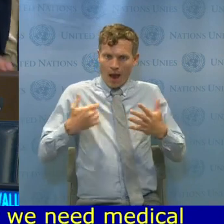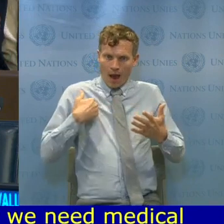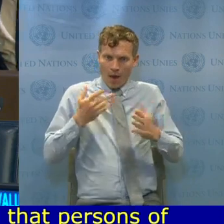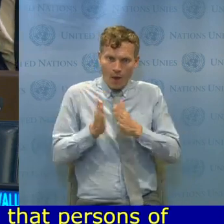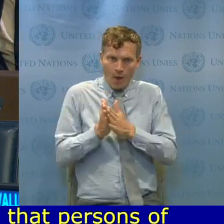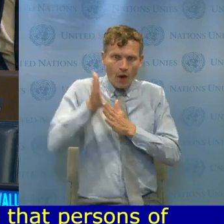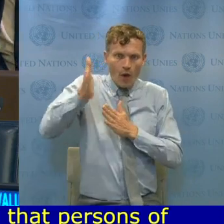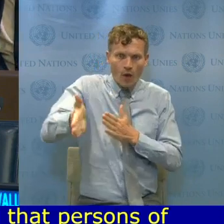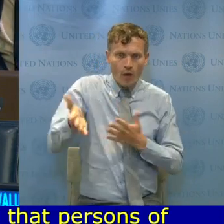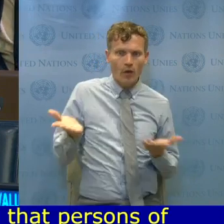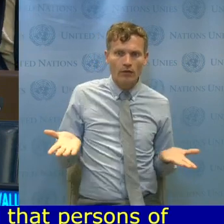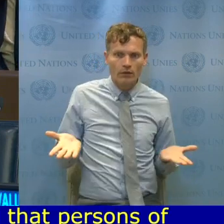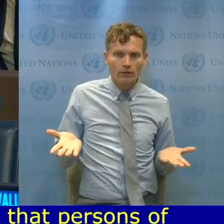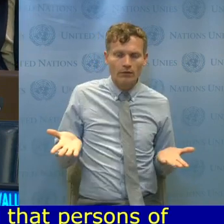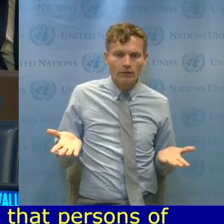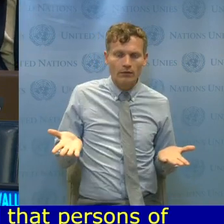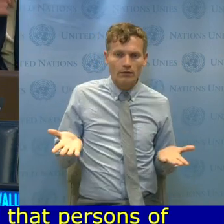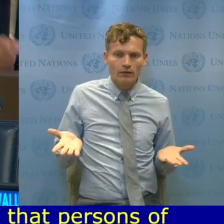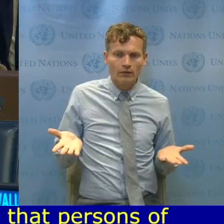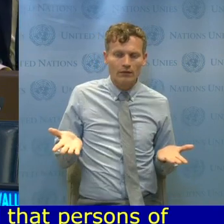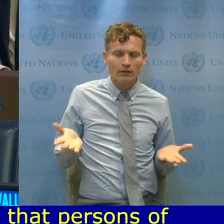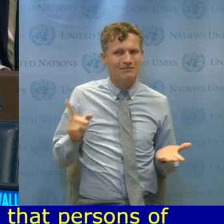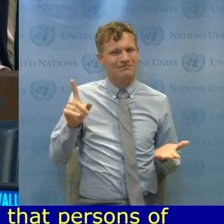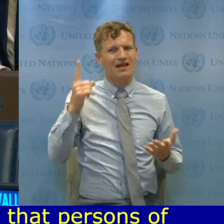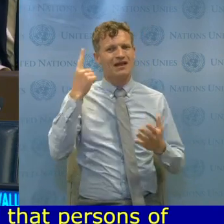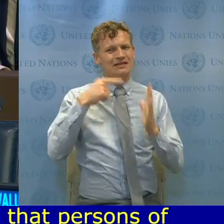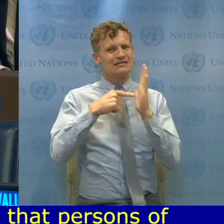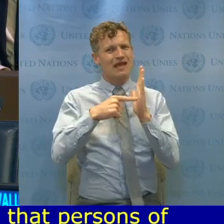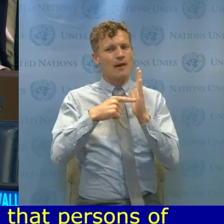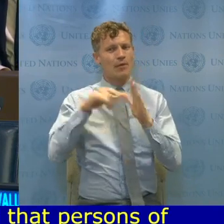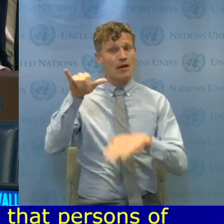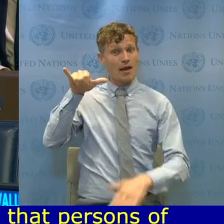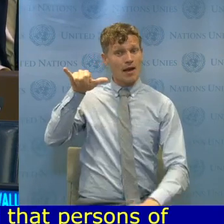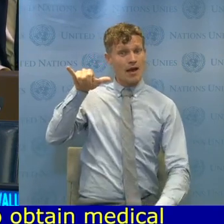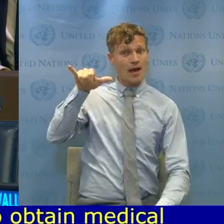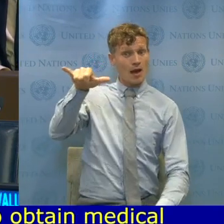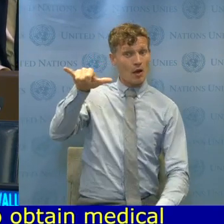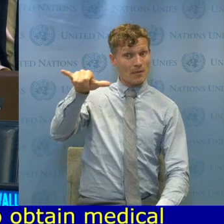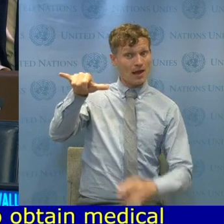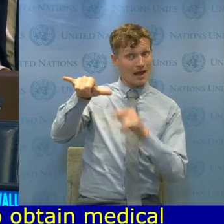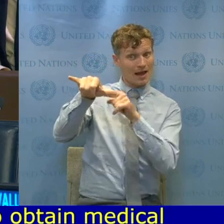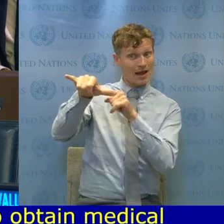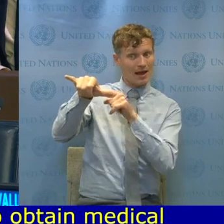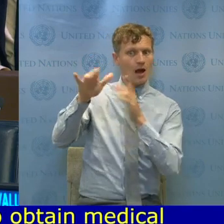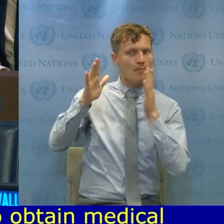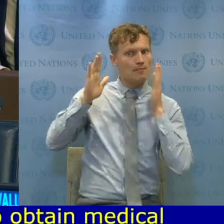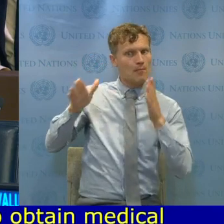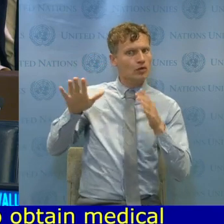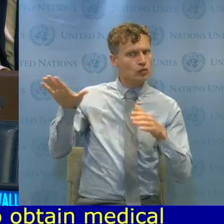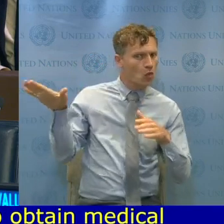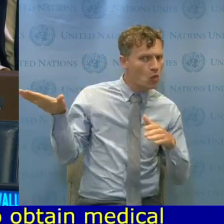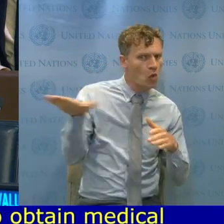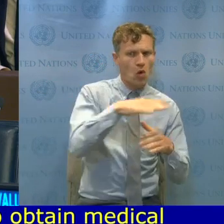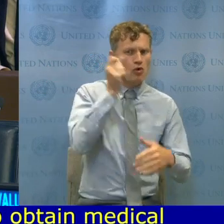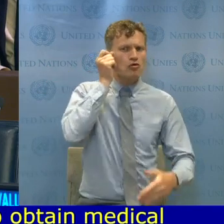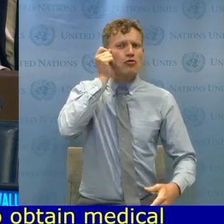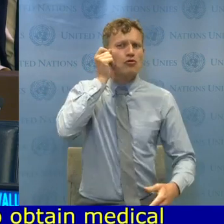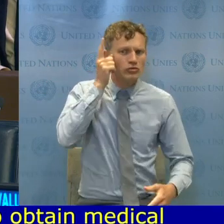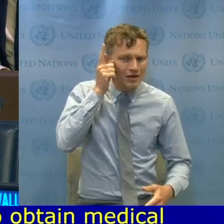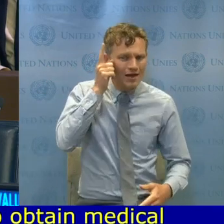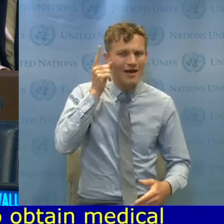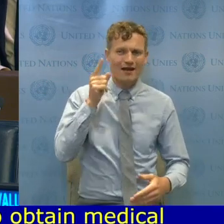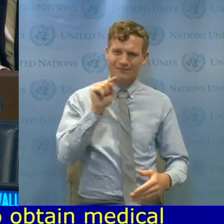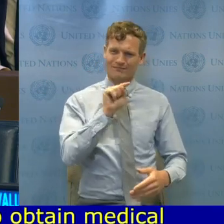all airlines should take into account the needs of persons with disabilities and not impose